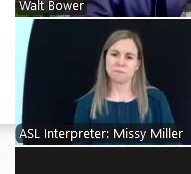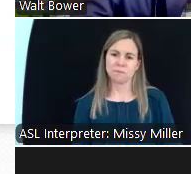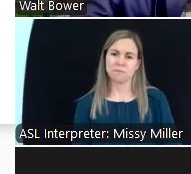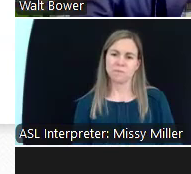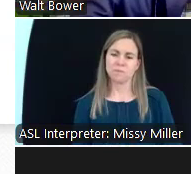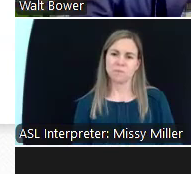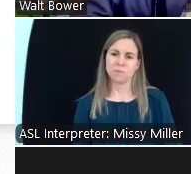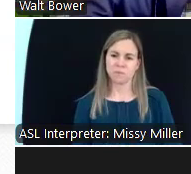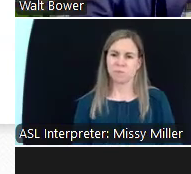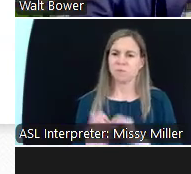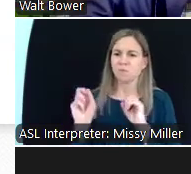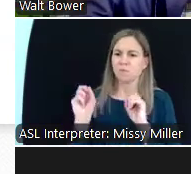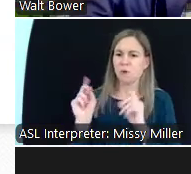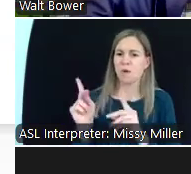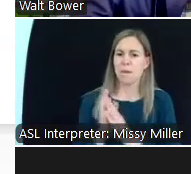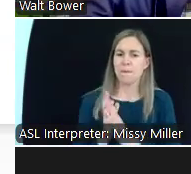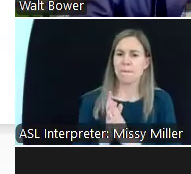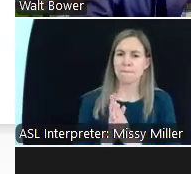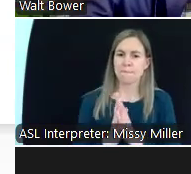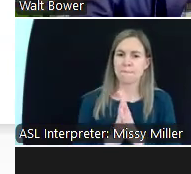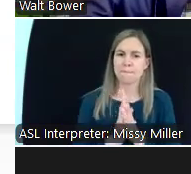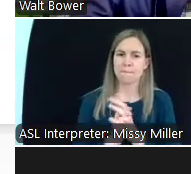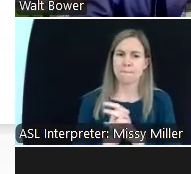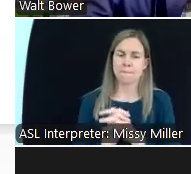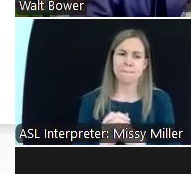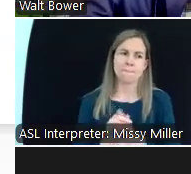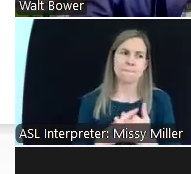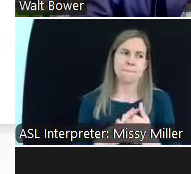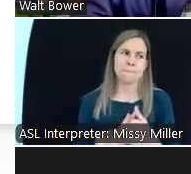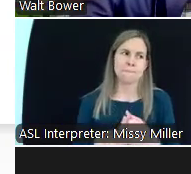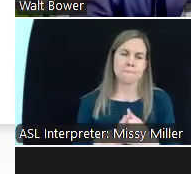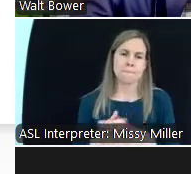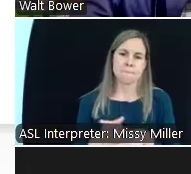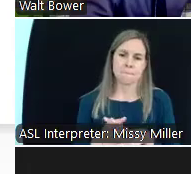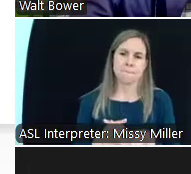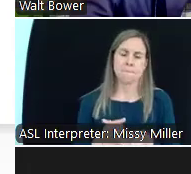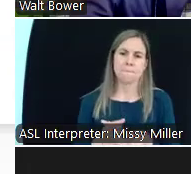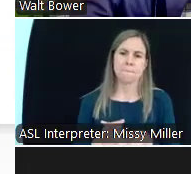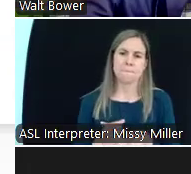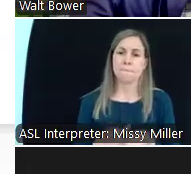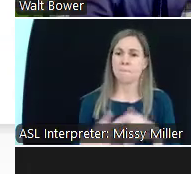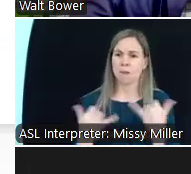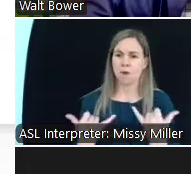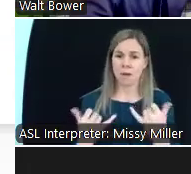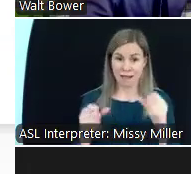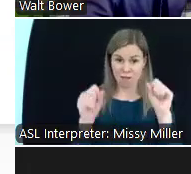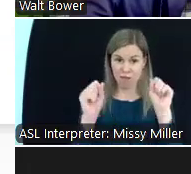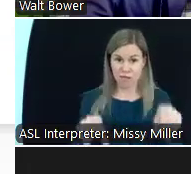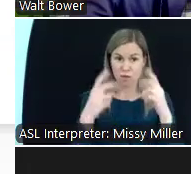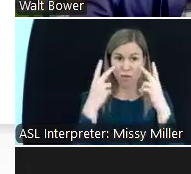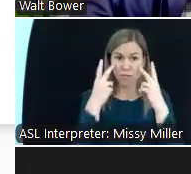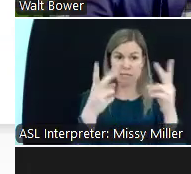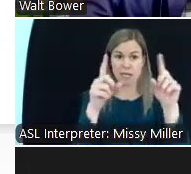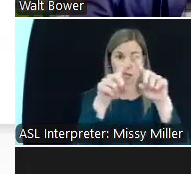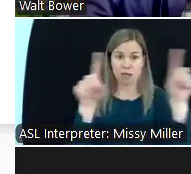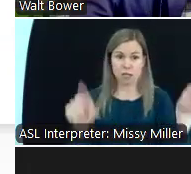Okay, so I am going to put some information. So can you see my screen that's showing the Yes. Division